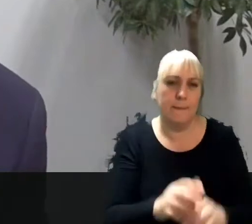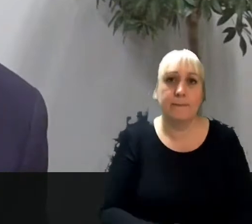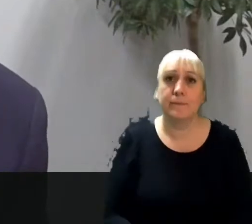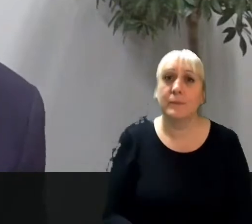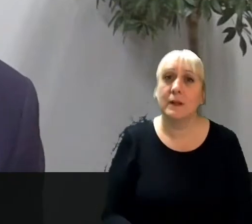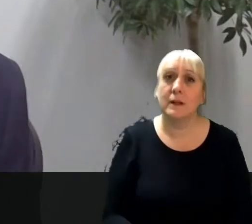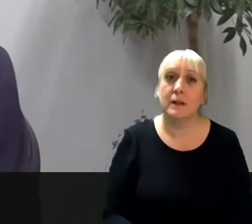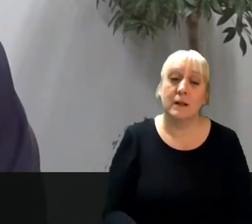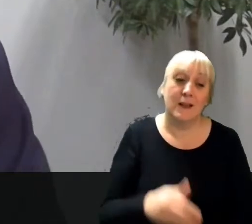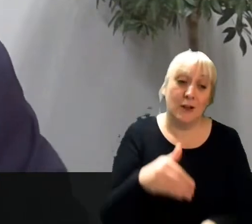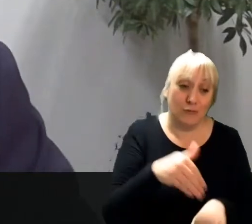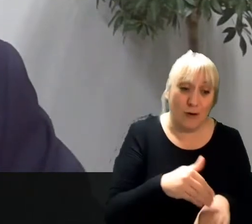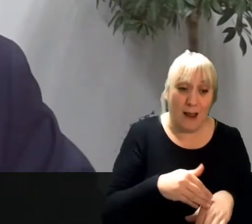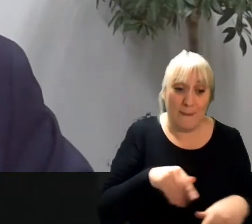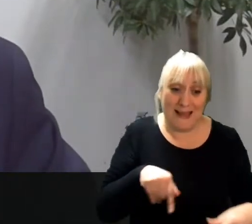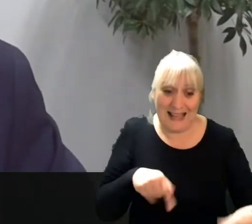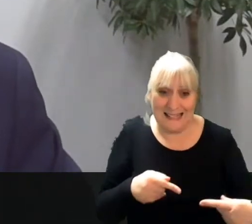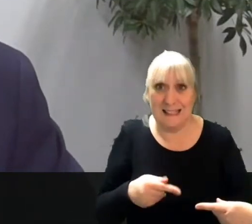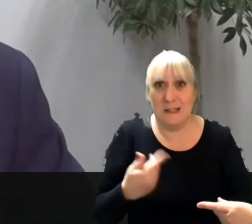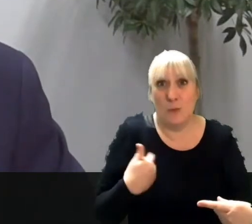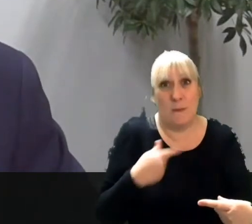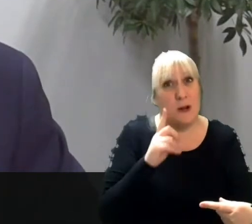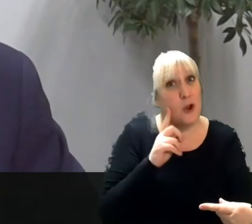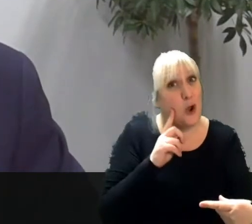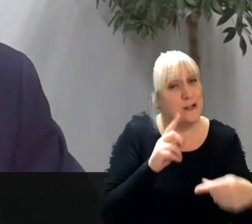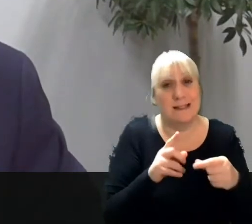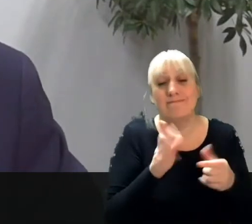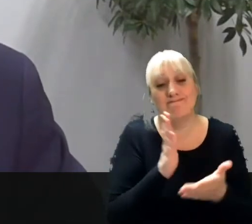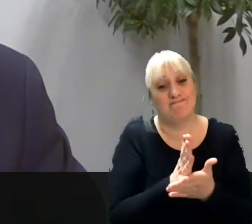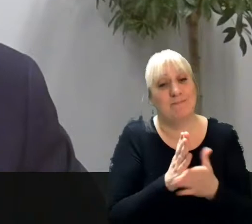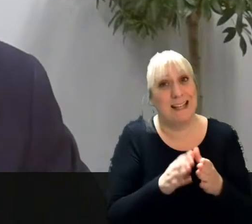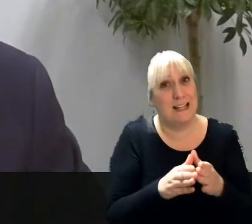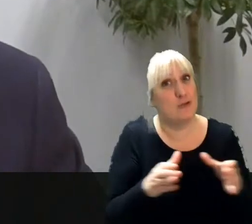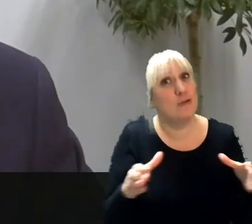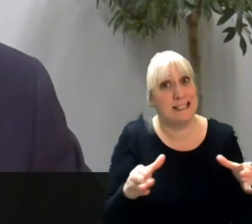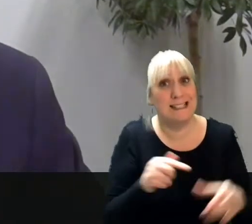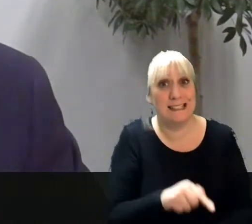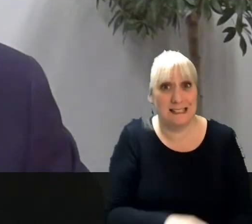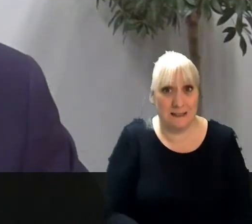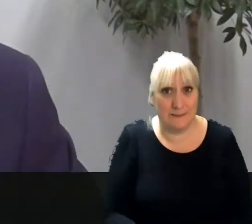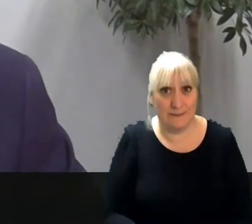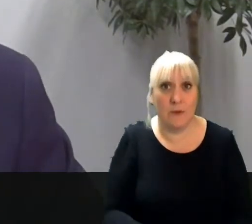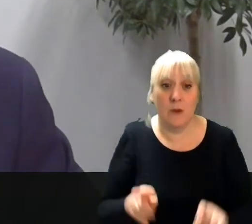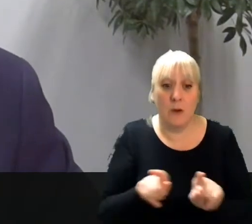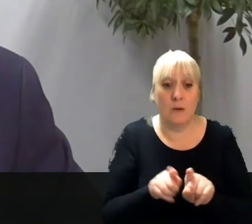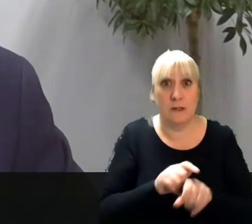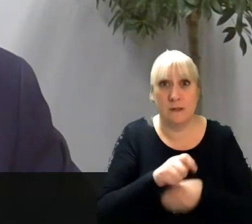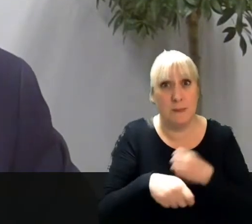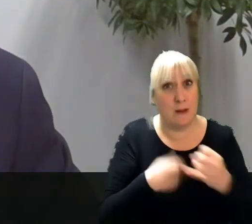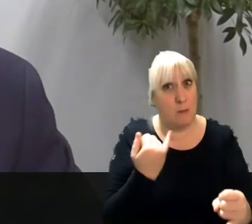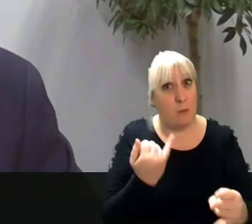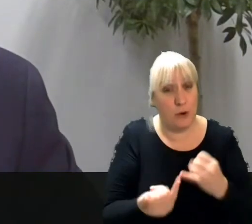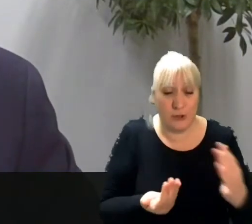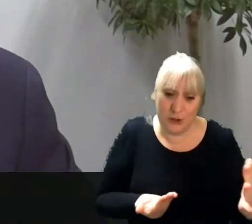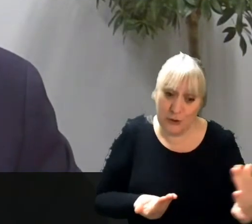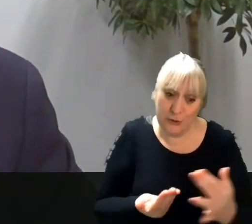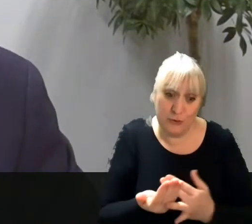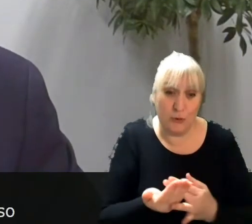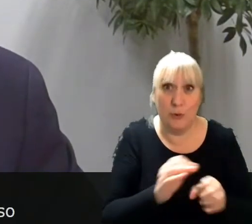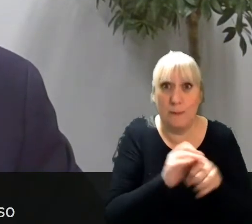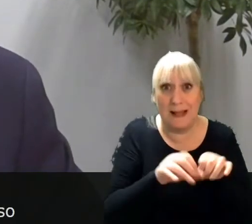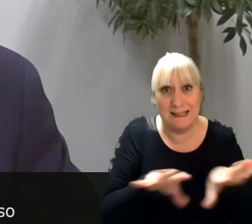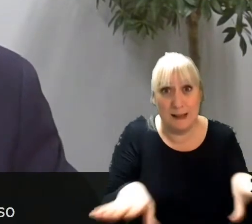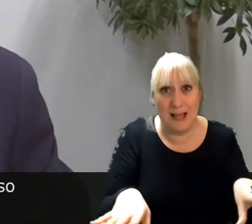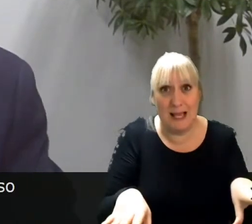increased, which is a really bad news. It's also increased during the pandemic, particularly those at the receiving end of domestic abuse and